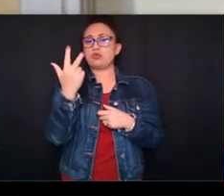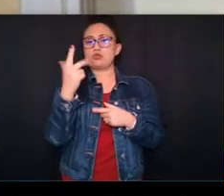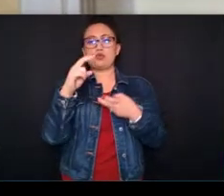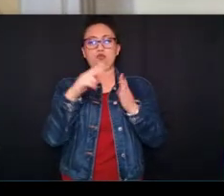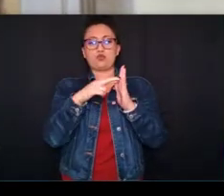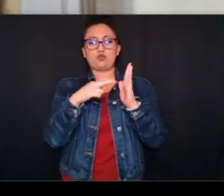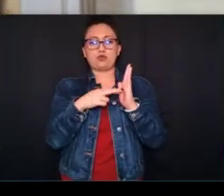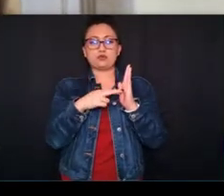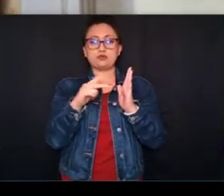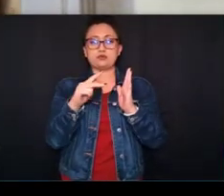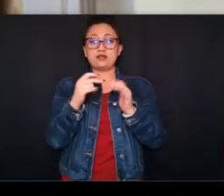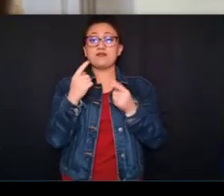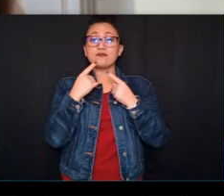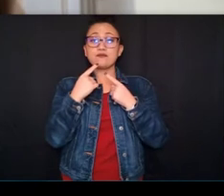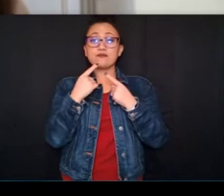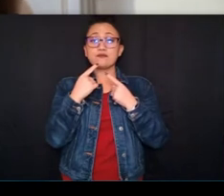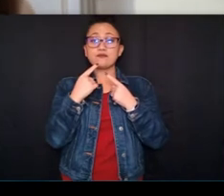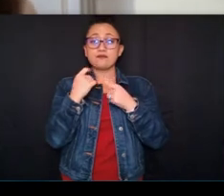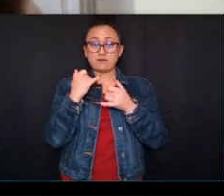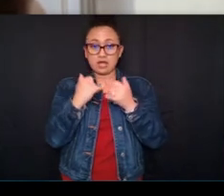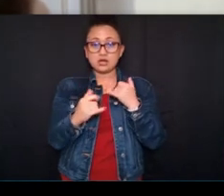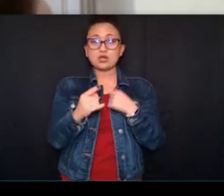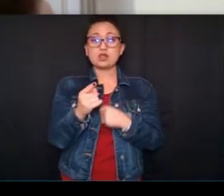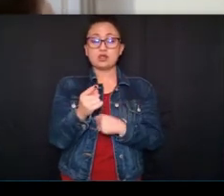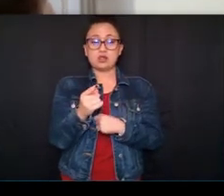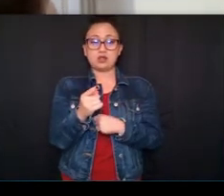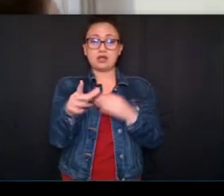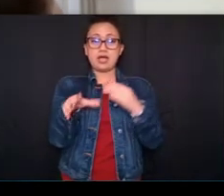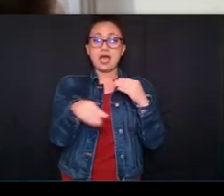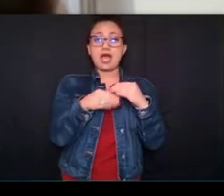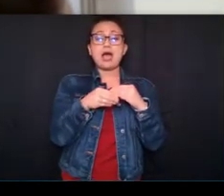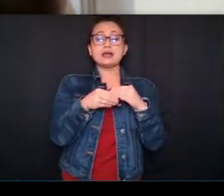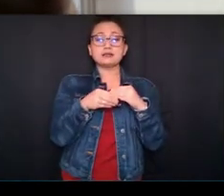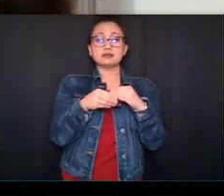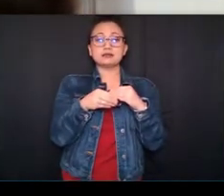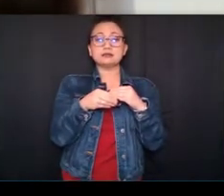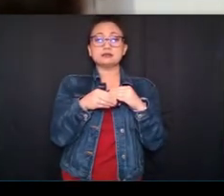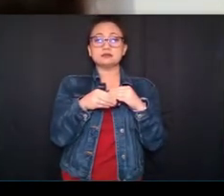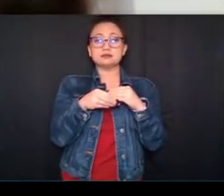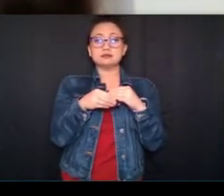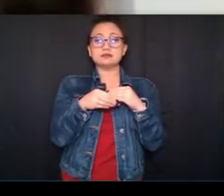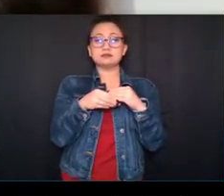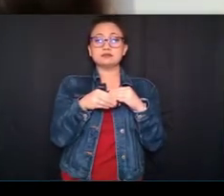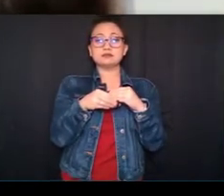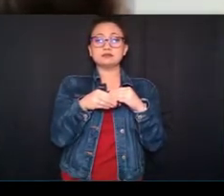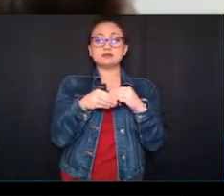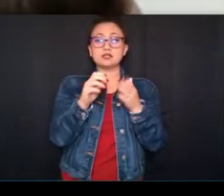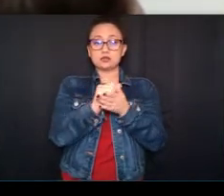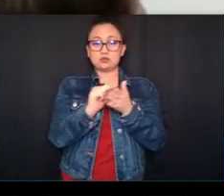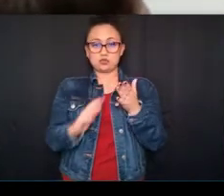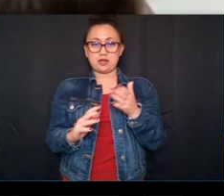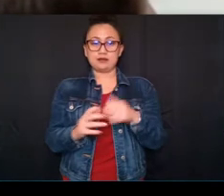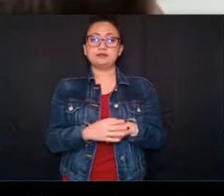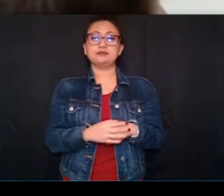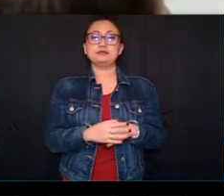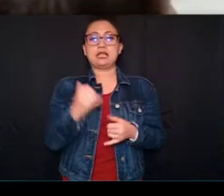one. The final thing you want to do is you want to do adding and subtract.